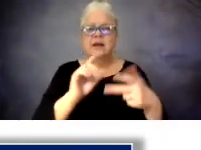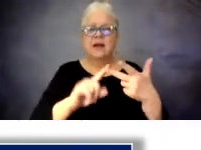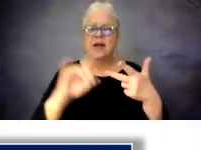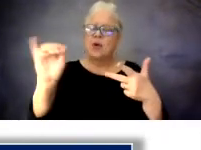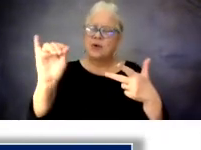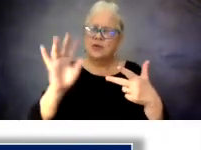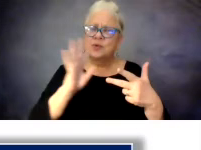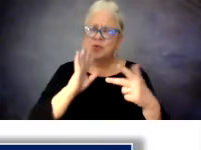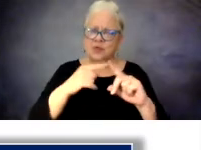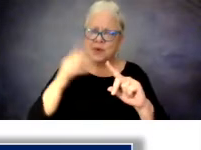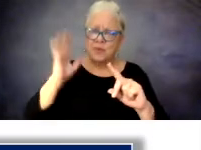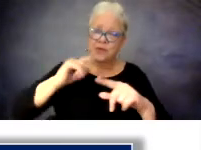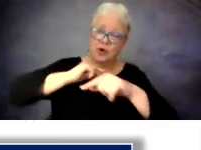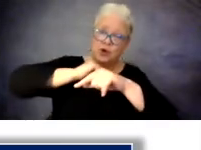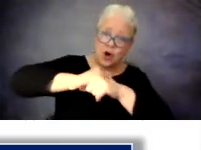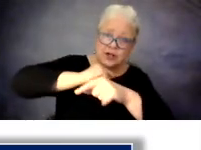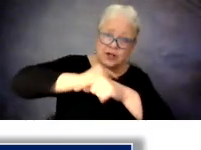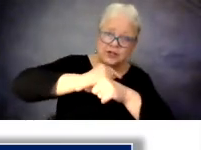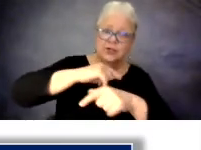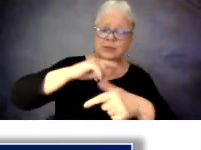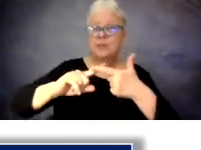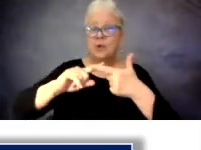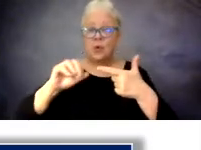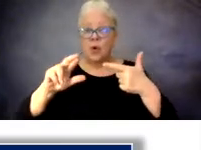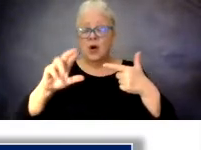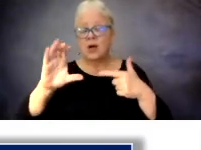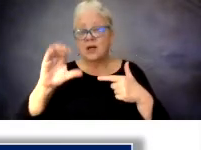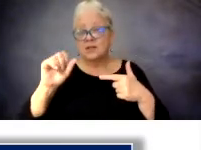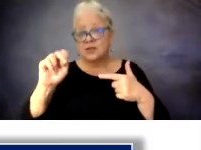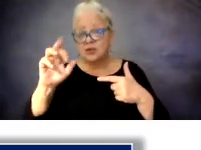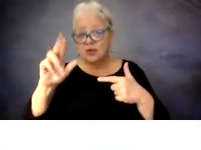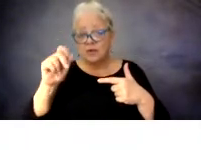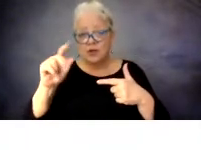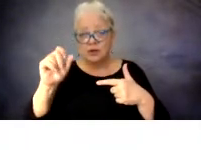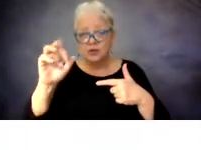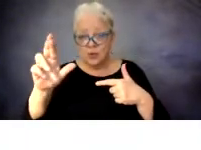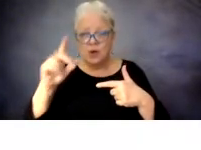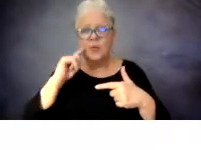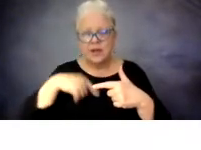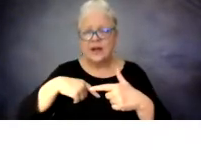one of the state agencies or appointing somebody else in the elder's life.